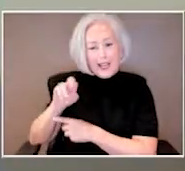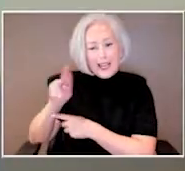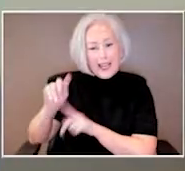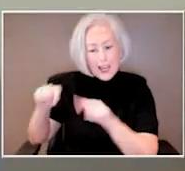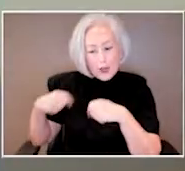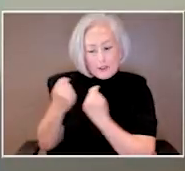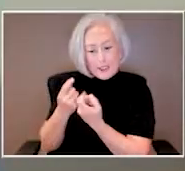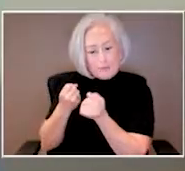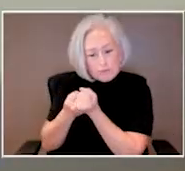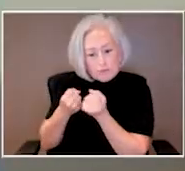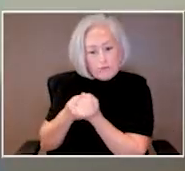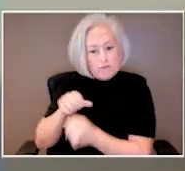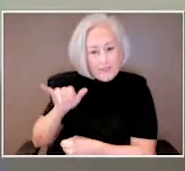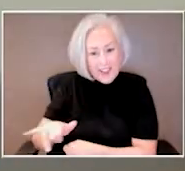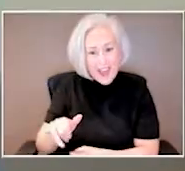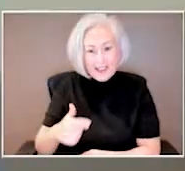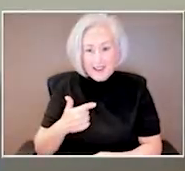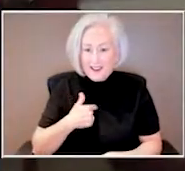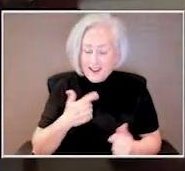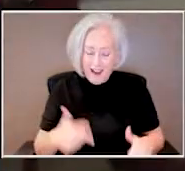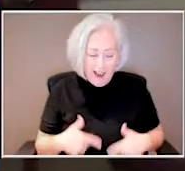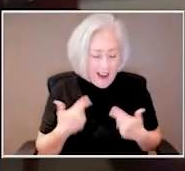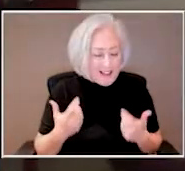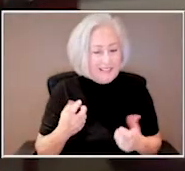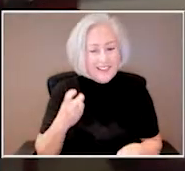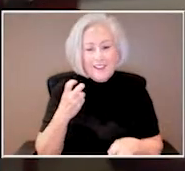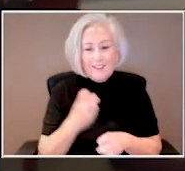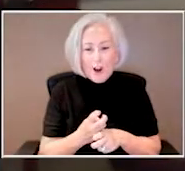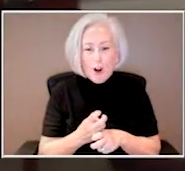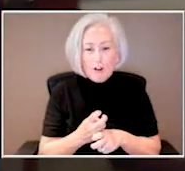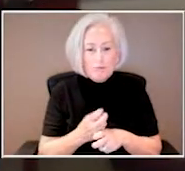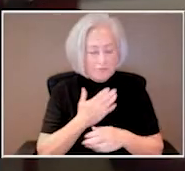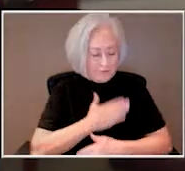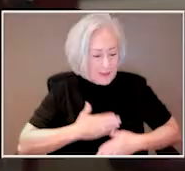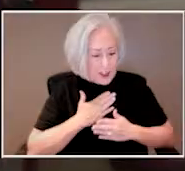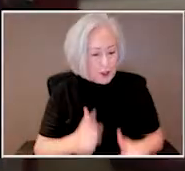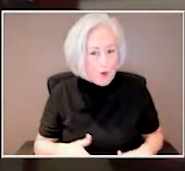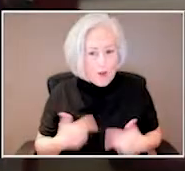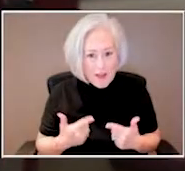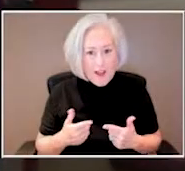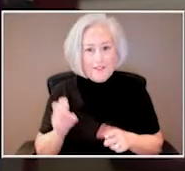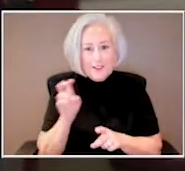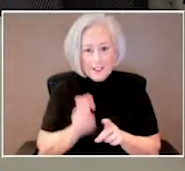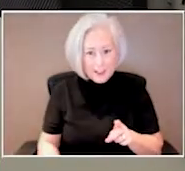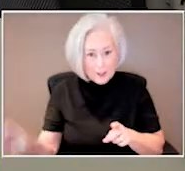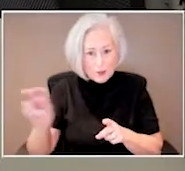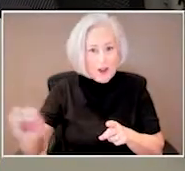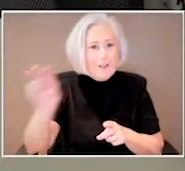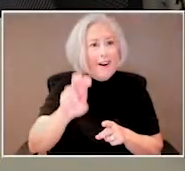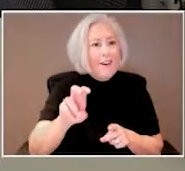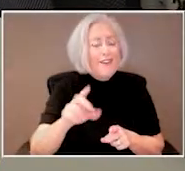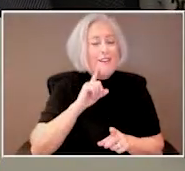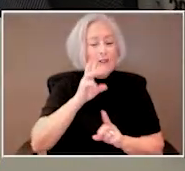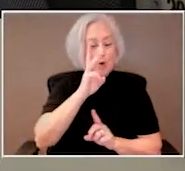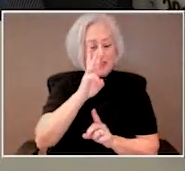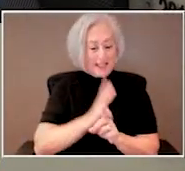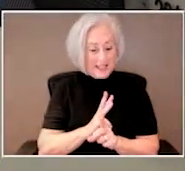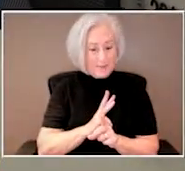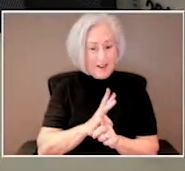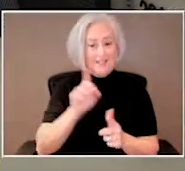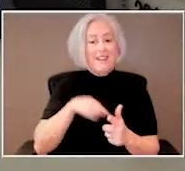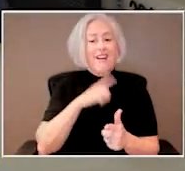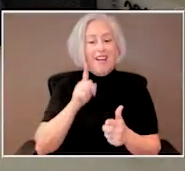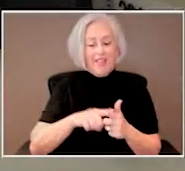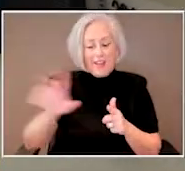hard and have fun, travel for 6 months, and then I come back and go through scans and we do it again. At one point, Ginny